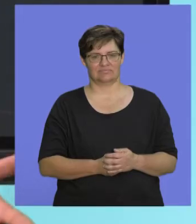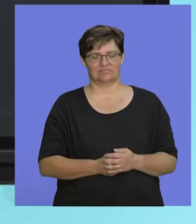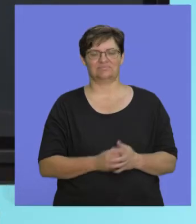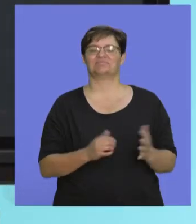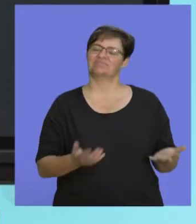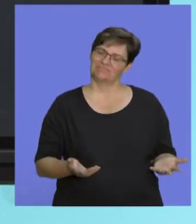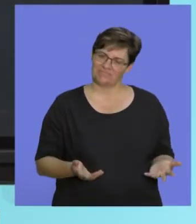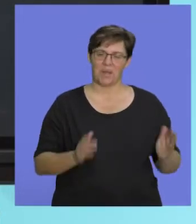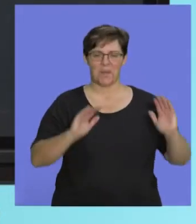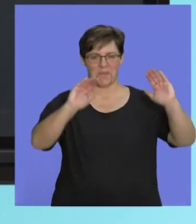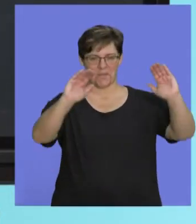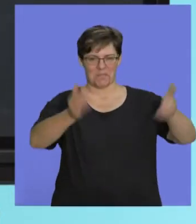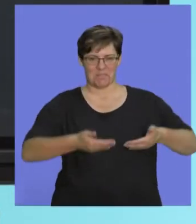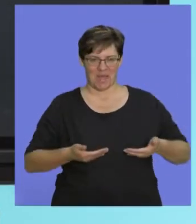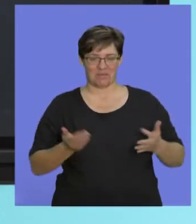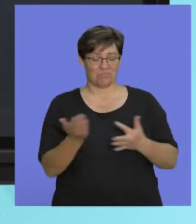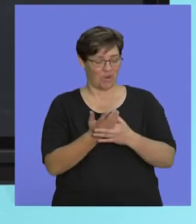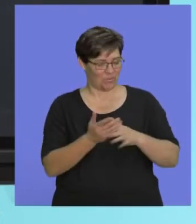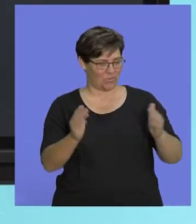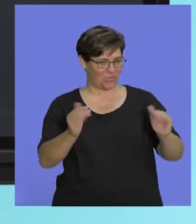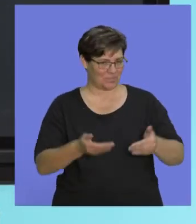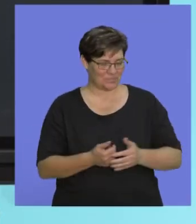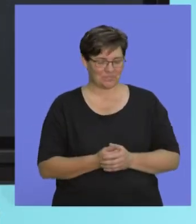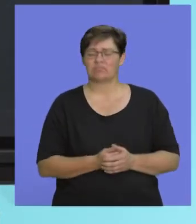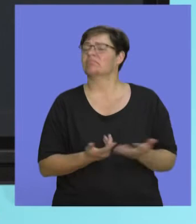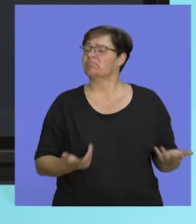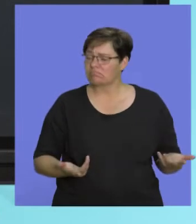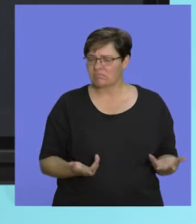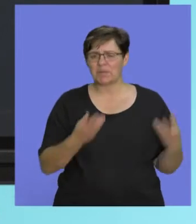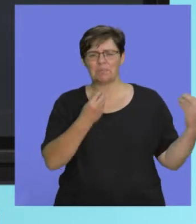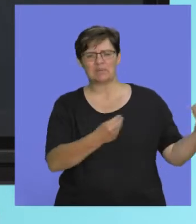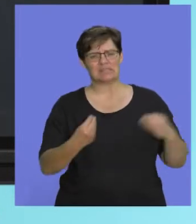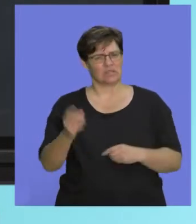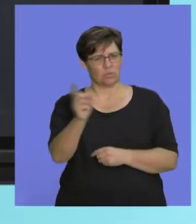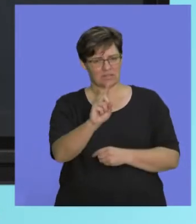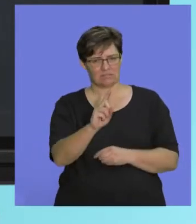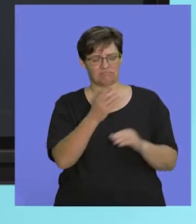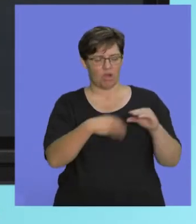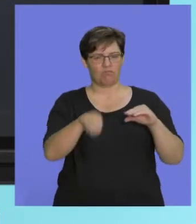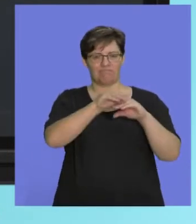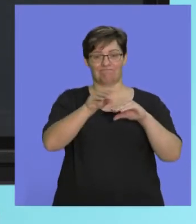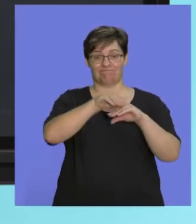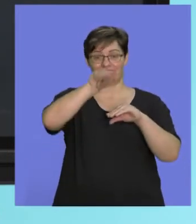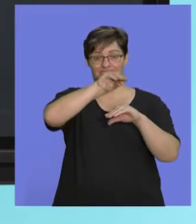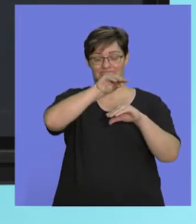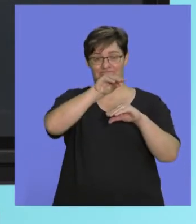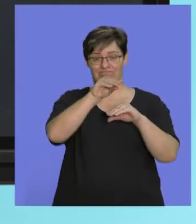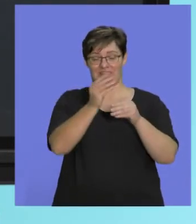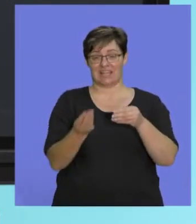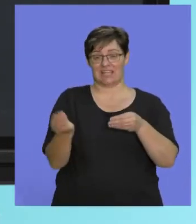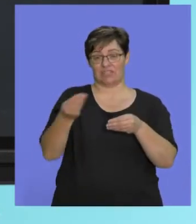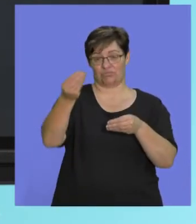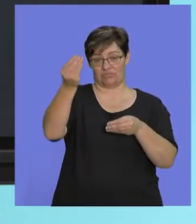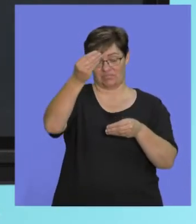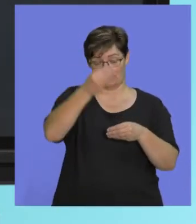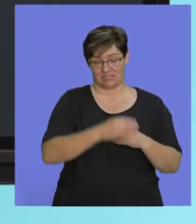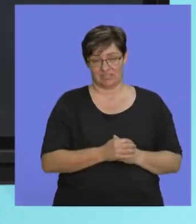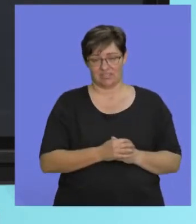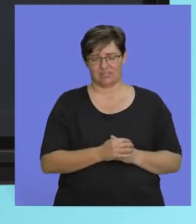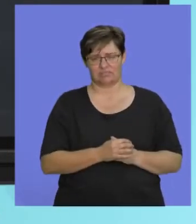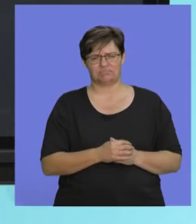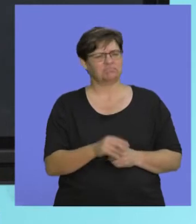Hi guys, welcome back. So right now we are still busy with some compound interest, but now we're going to look